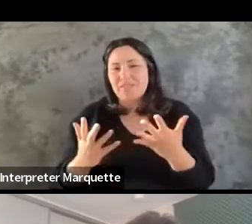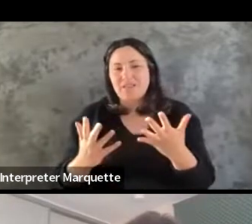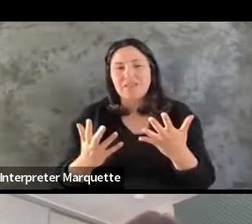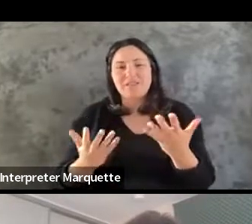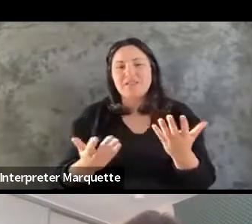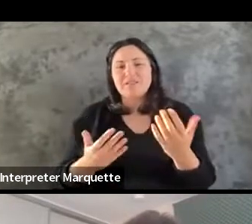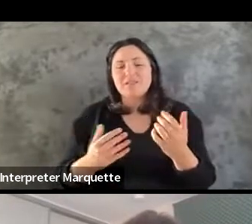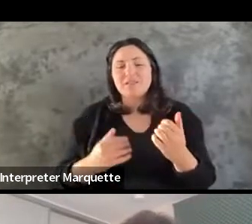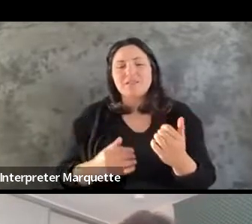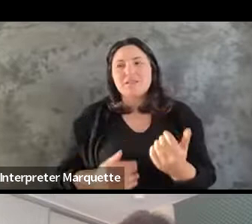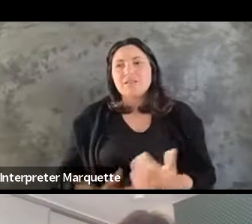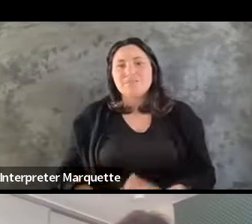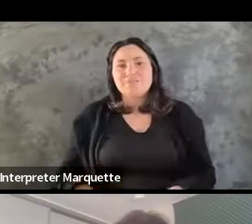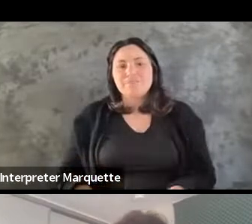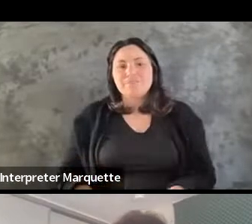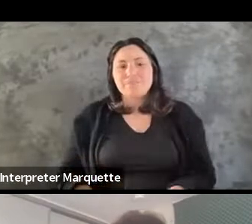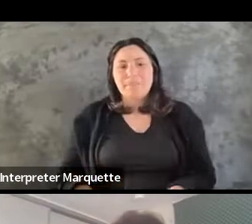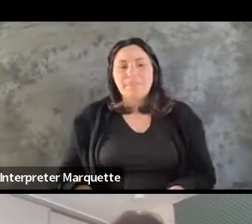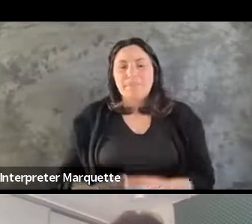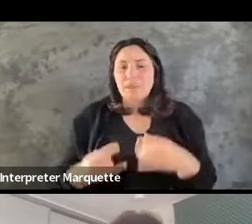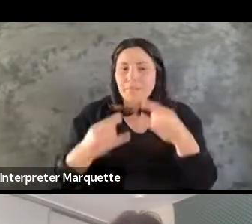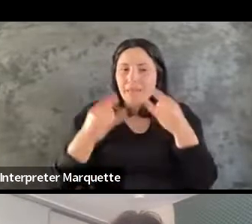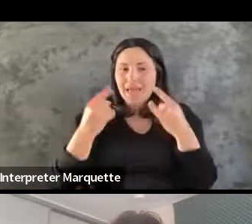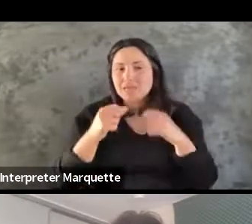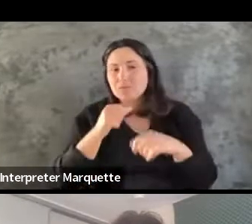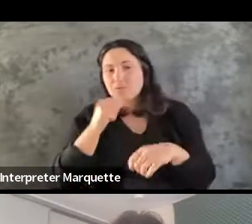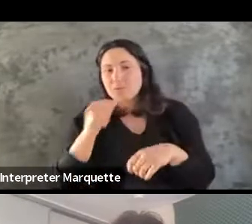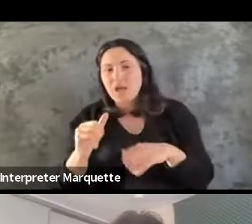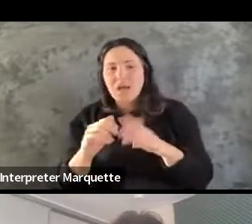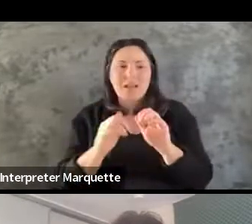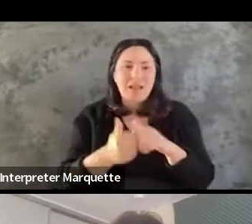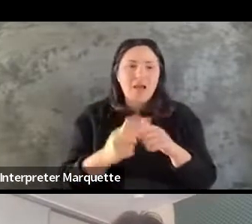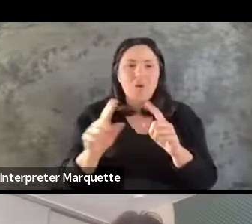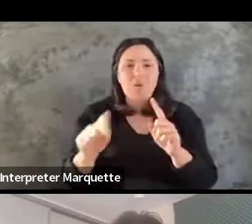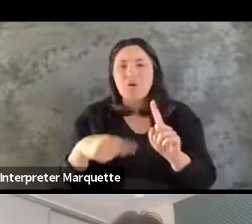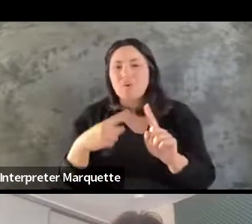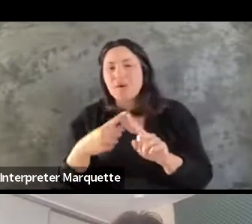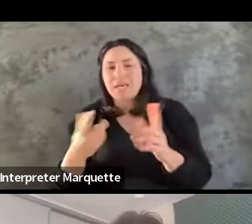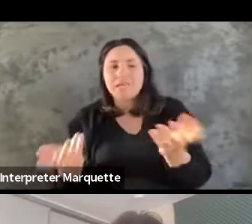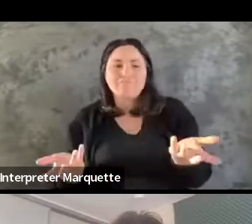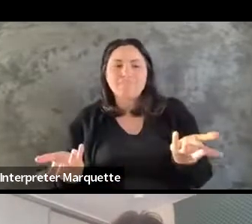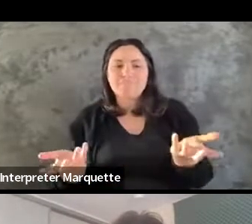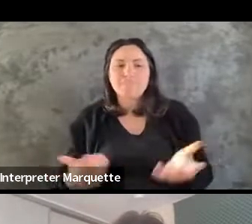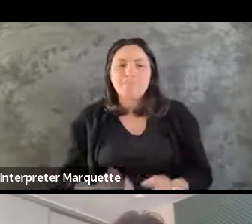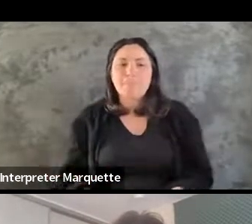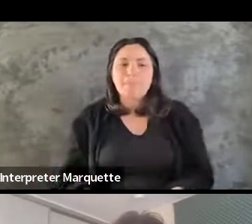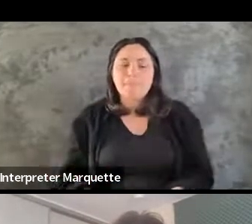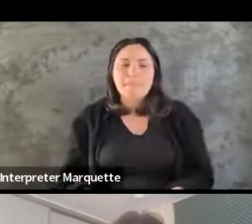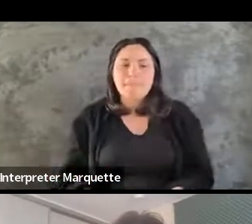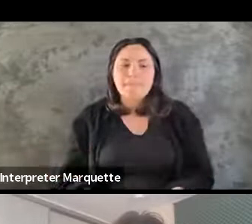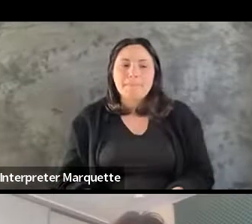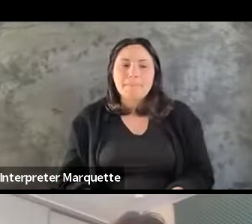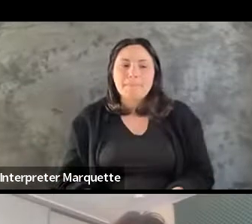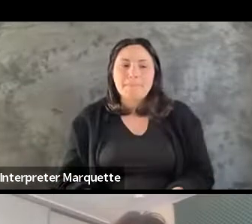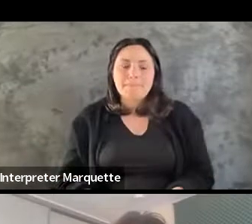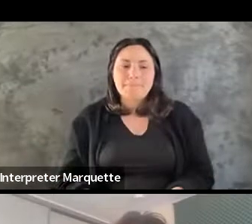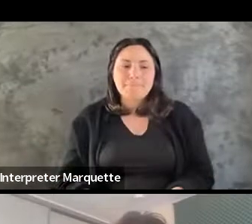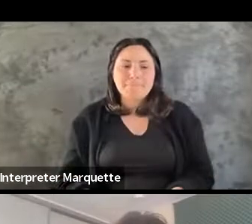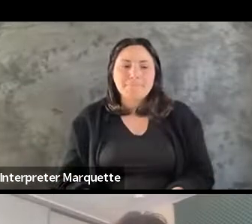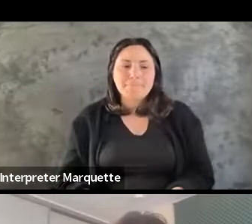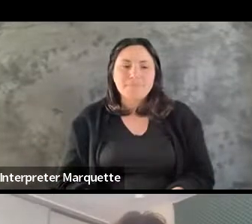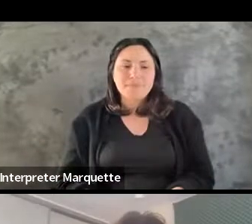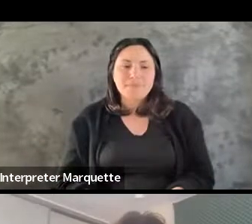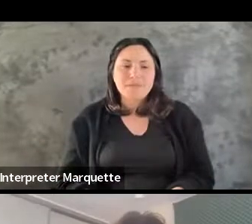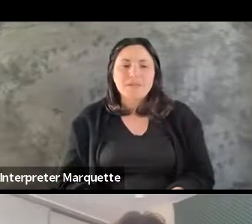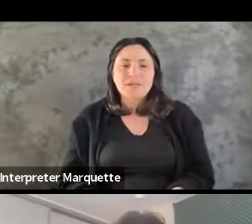to mask or not, and how and when and under which circumstances, to fortify or